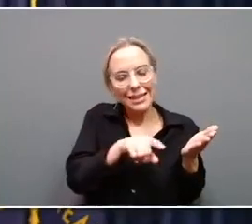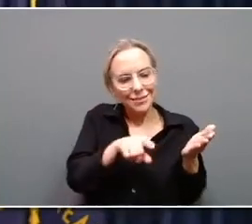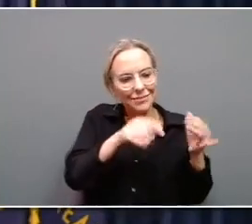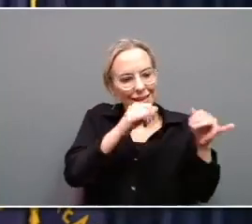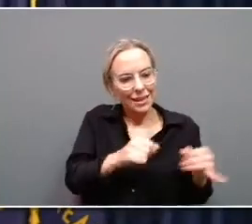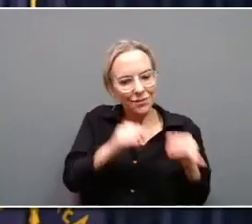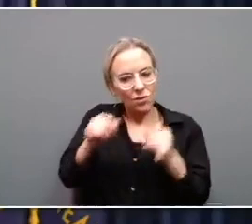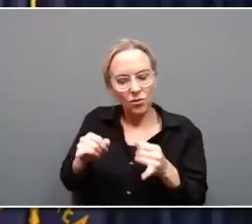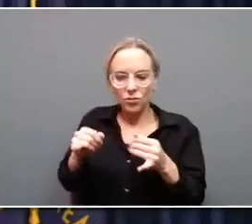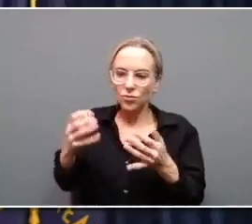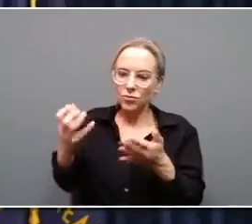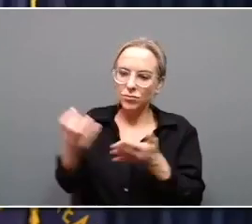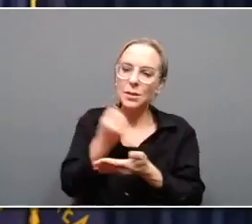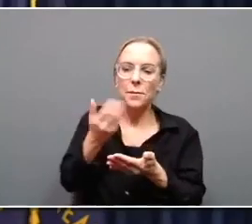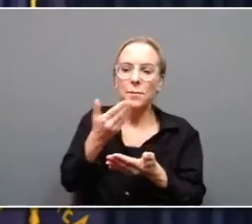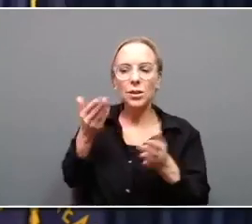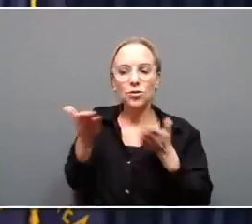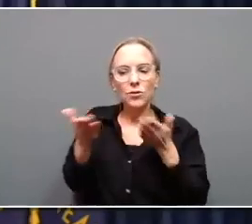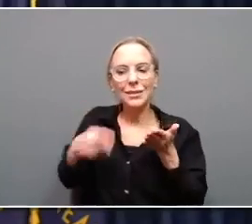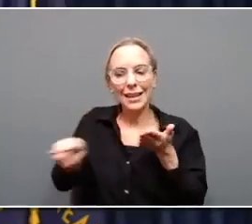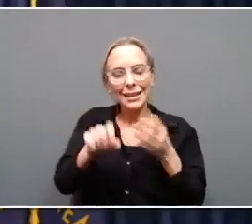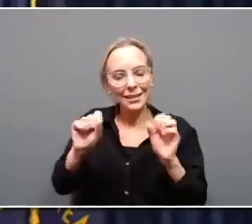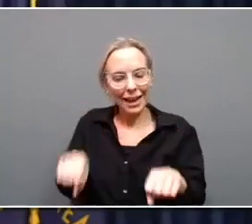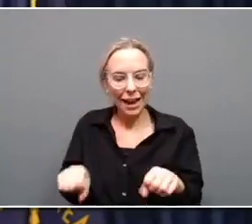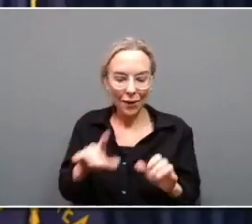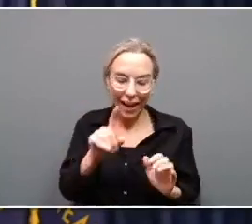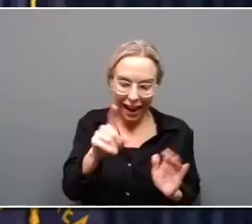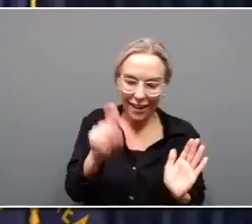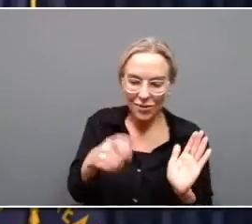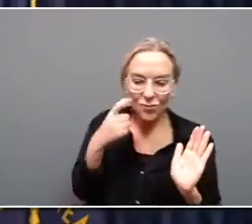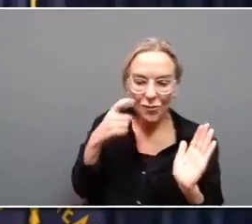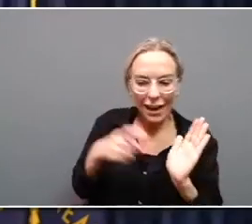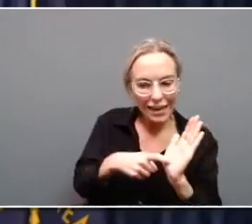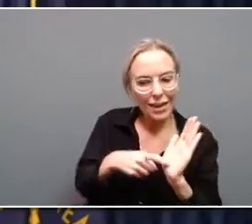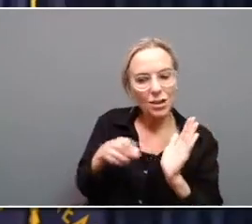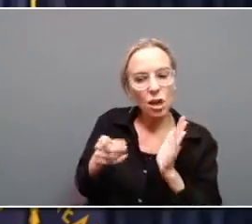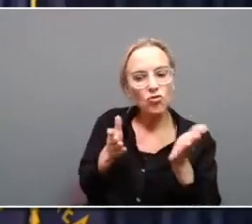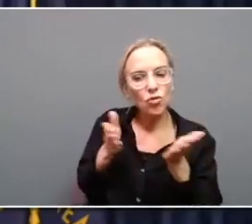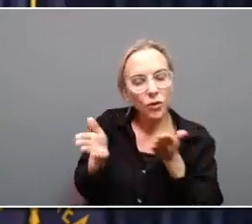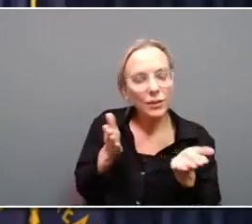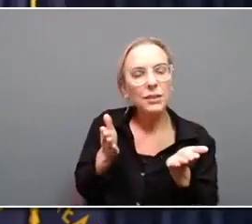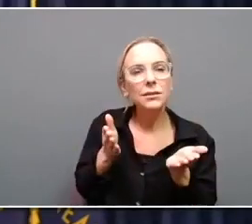services they can. And we have to recognize, though, that they serve